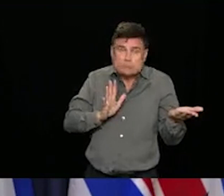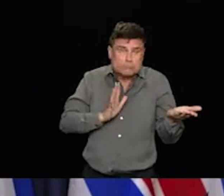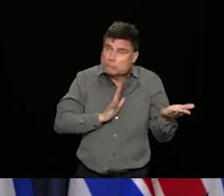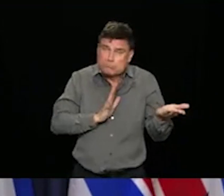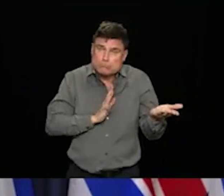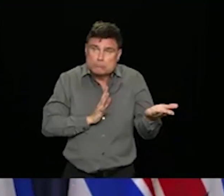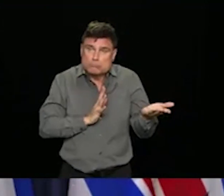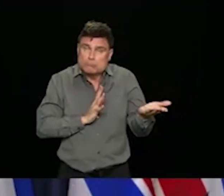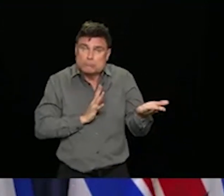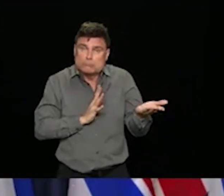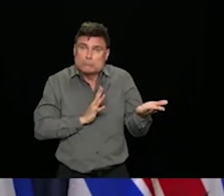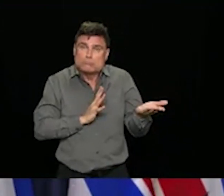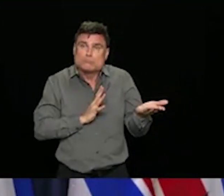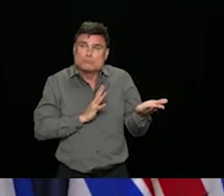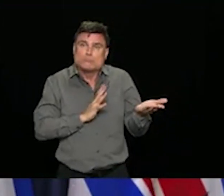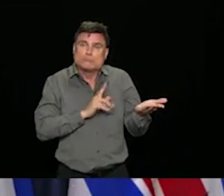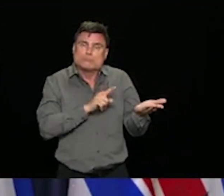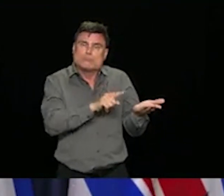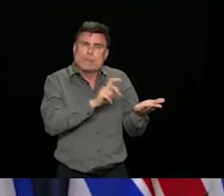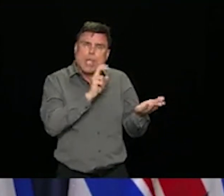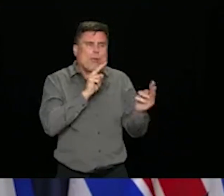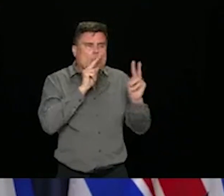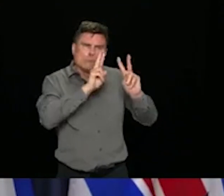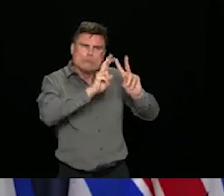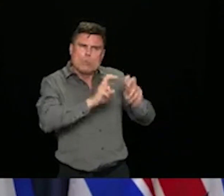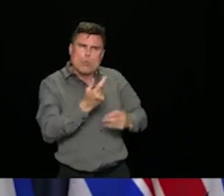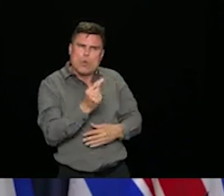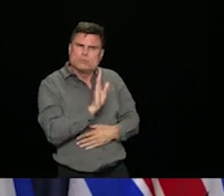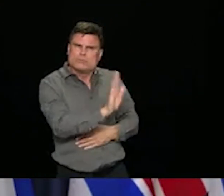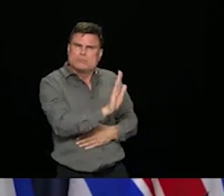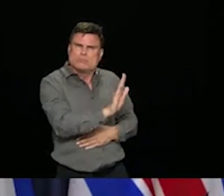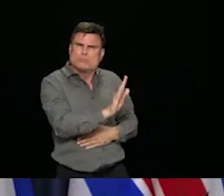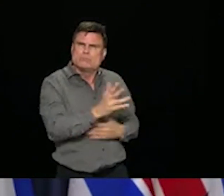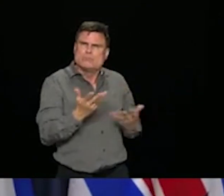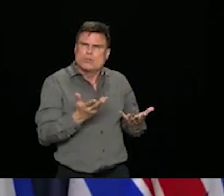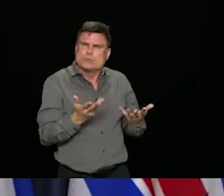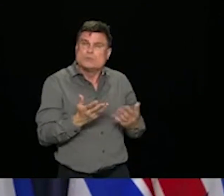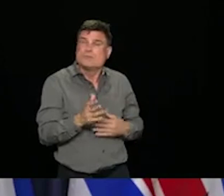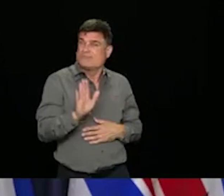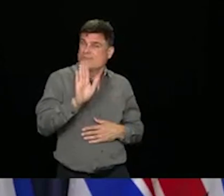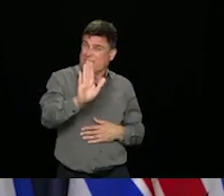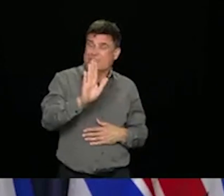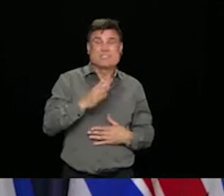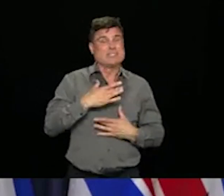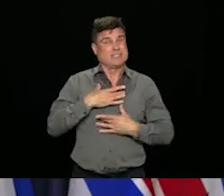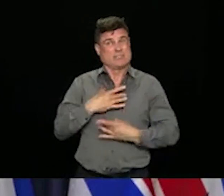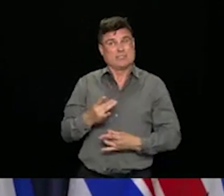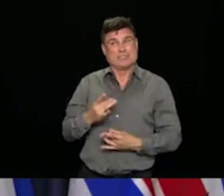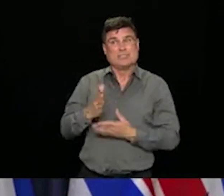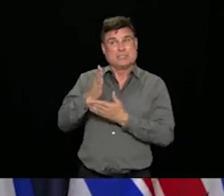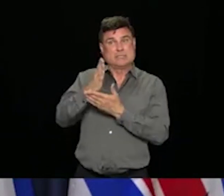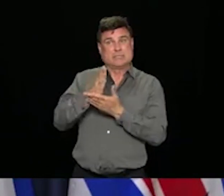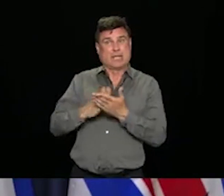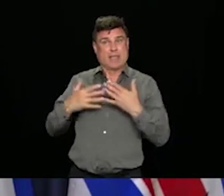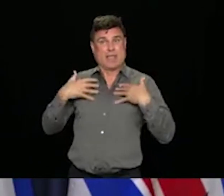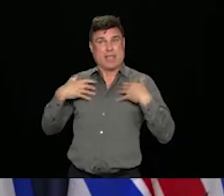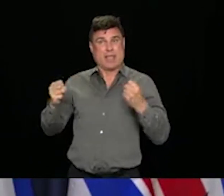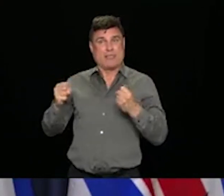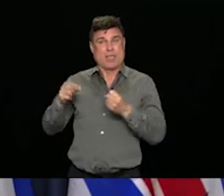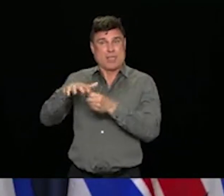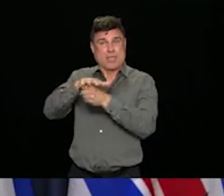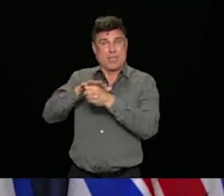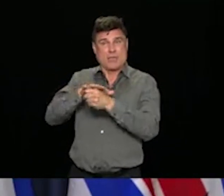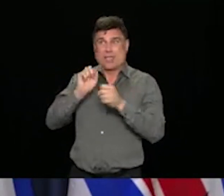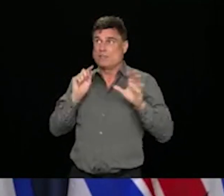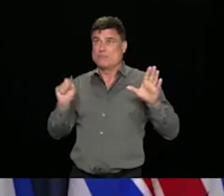the potential risk in all health regions, and that, in fact, some of the health regions that have had the lowest outbreak have also had very